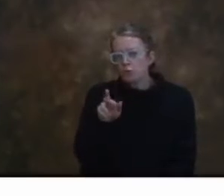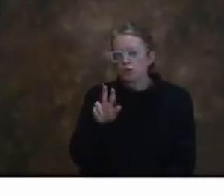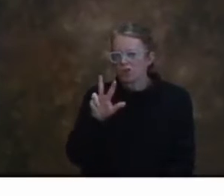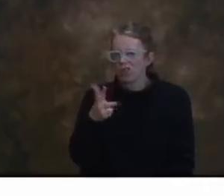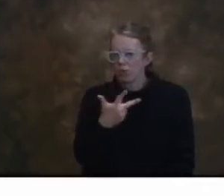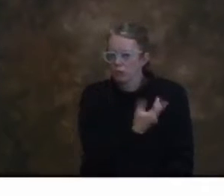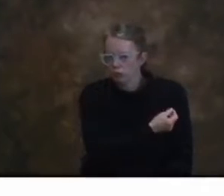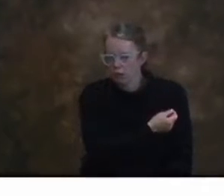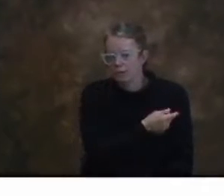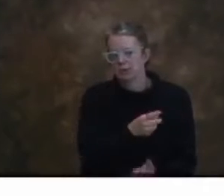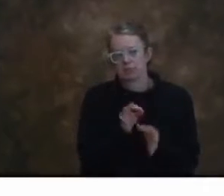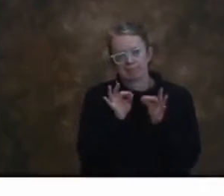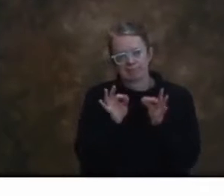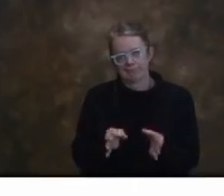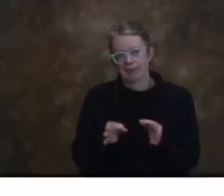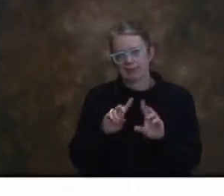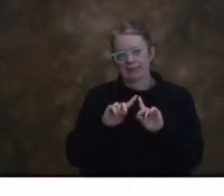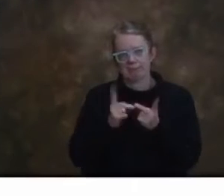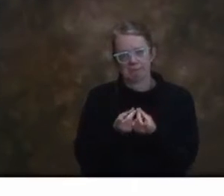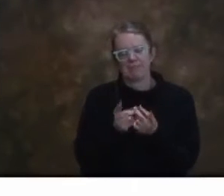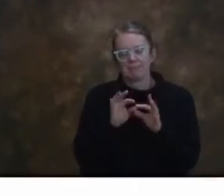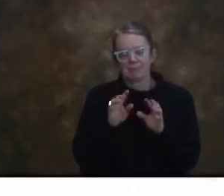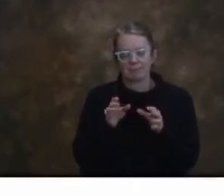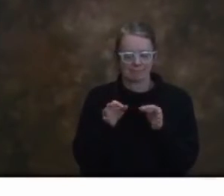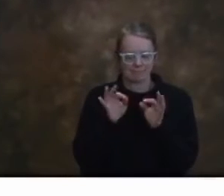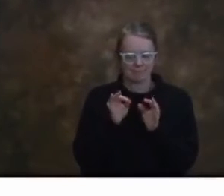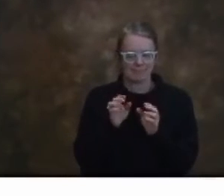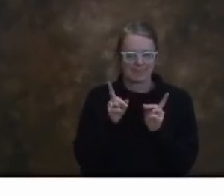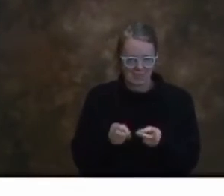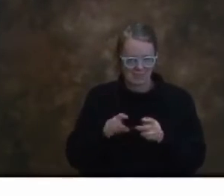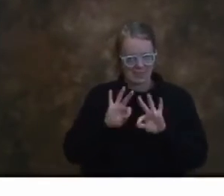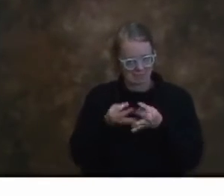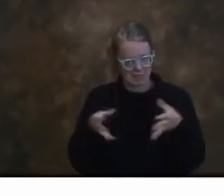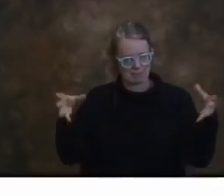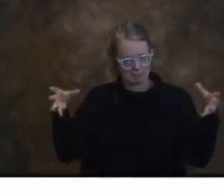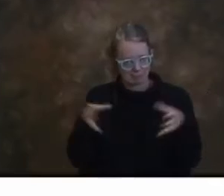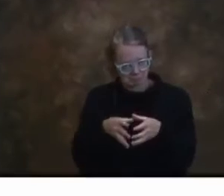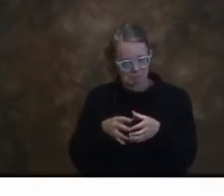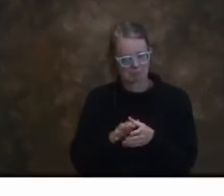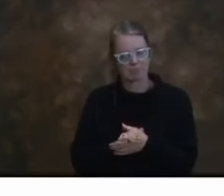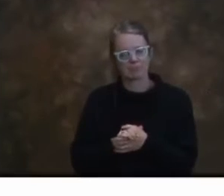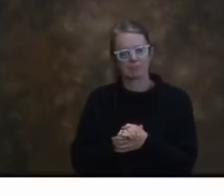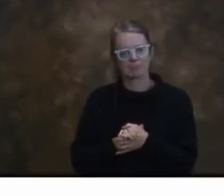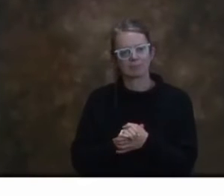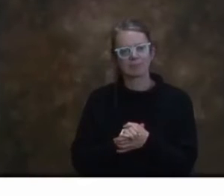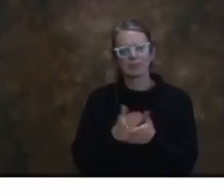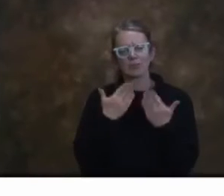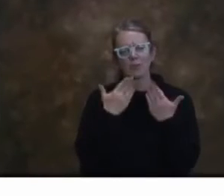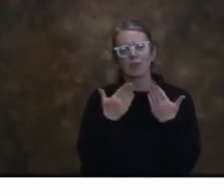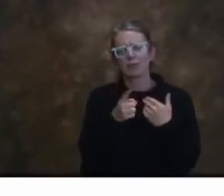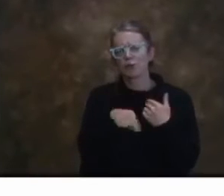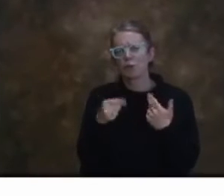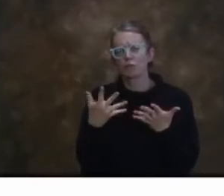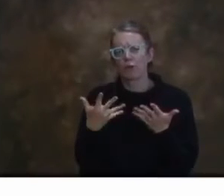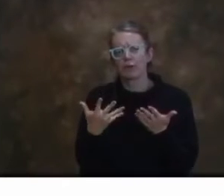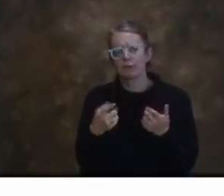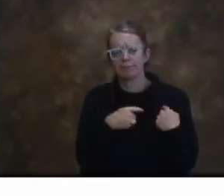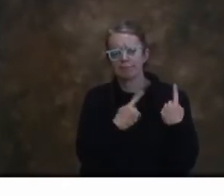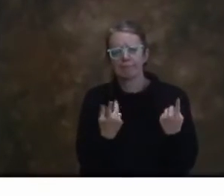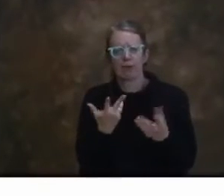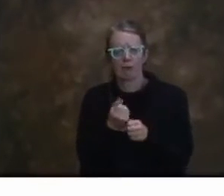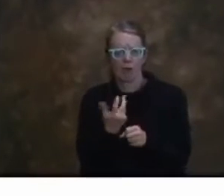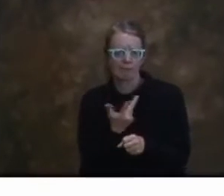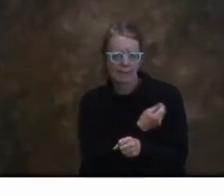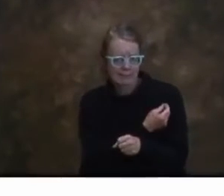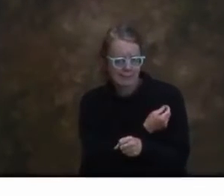affair. Many thanks to those families who have joined us so far, and we welcome others to join us at upcoming events.